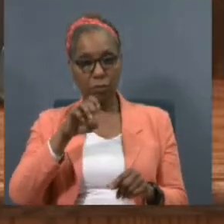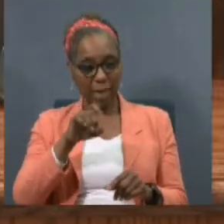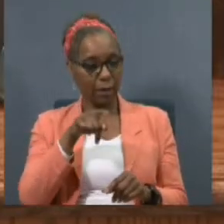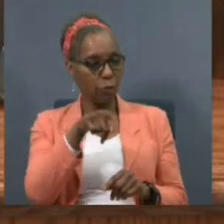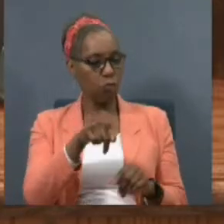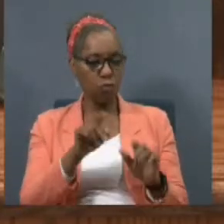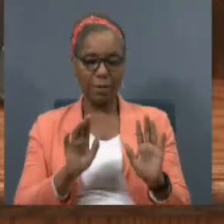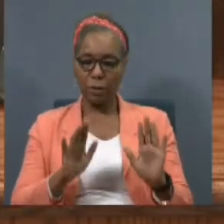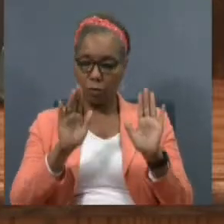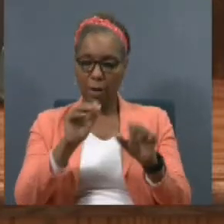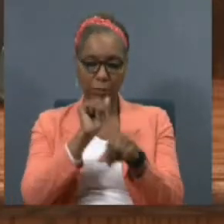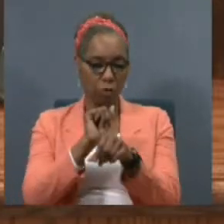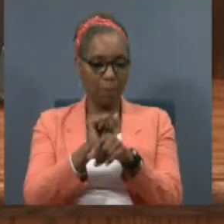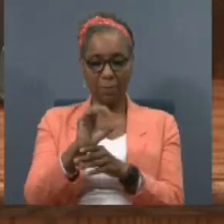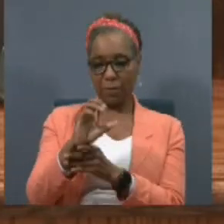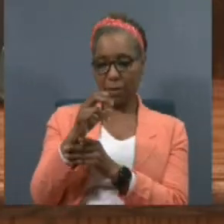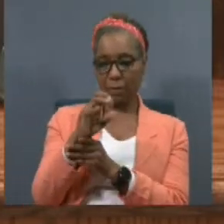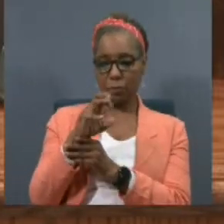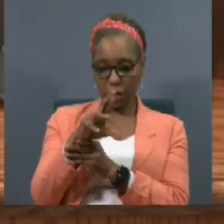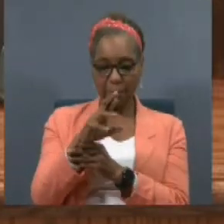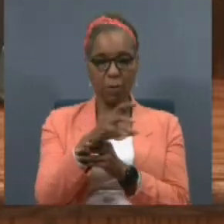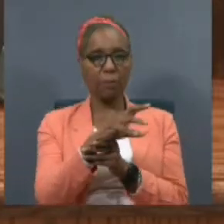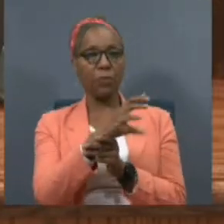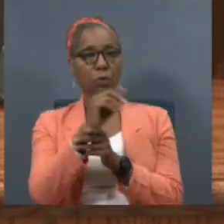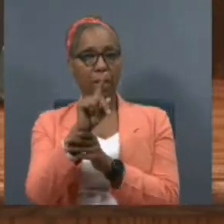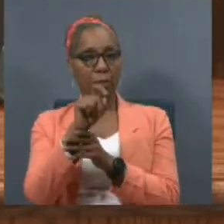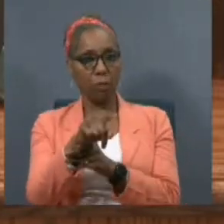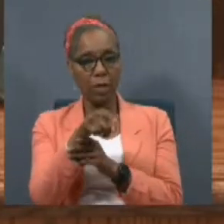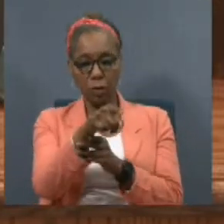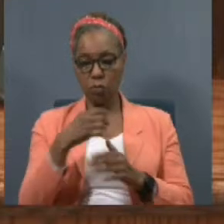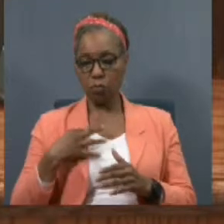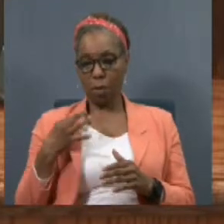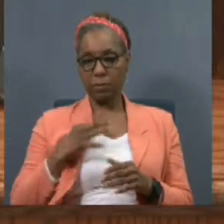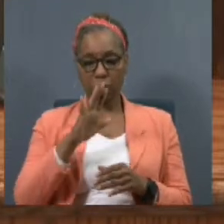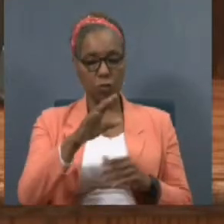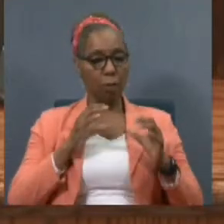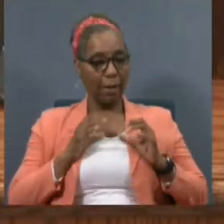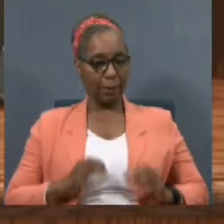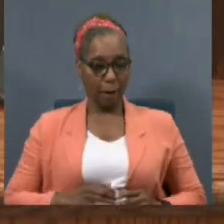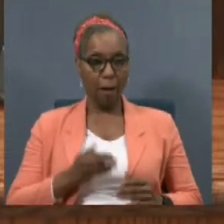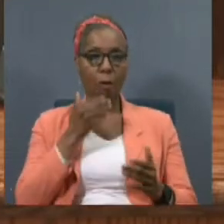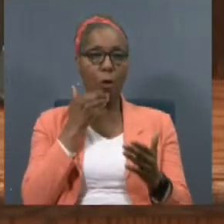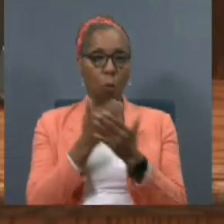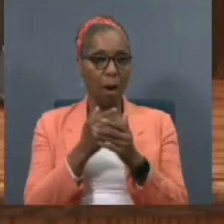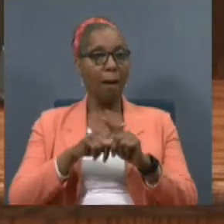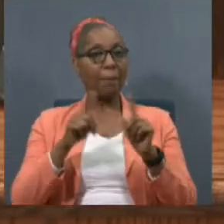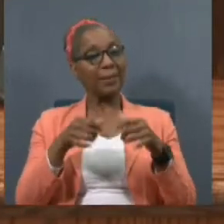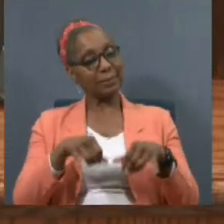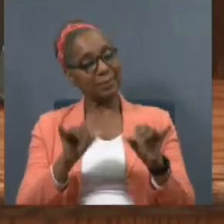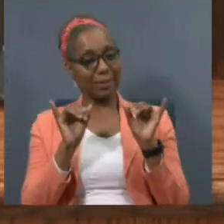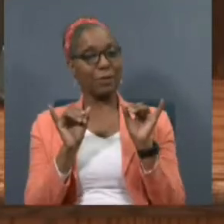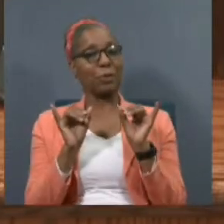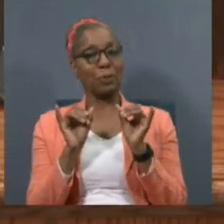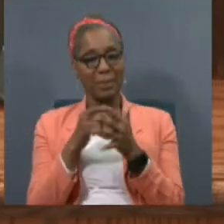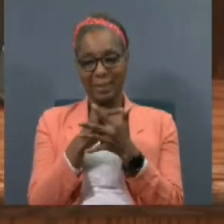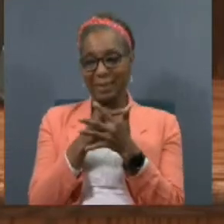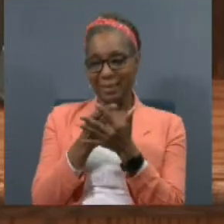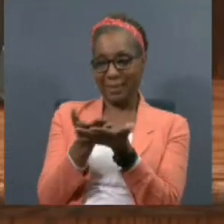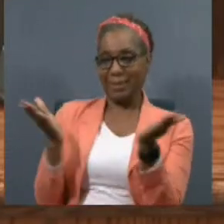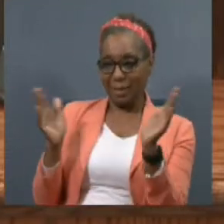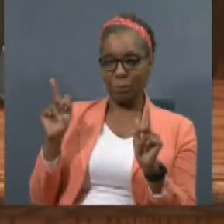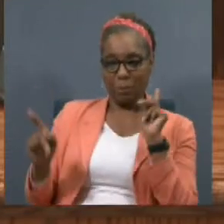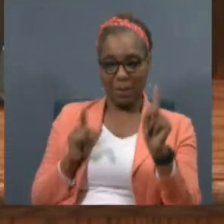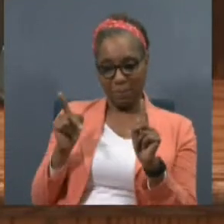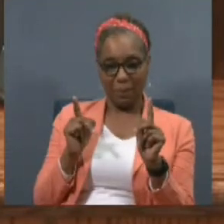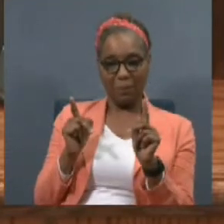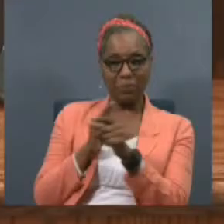Mr. Timmis, I have no doubt to question that you represent your client exceedingly well. But these are residents, and they have